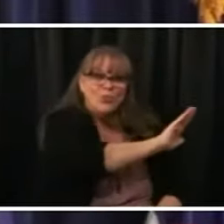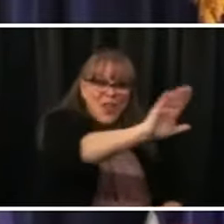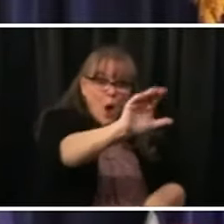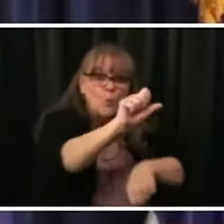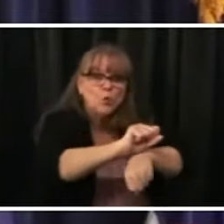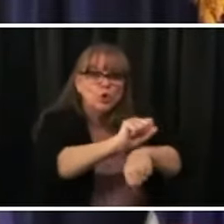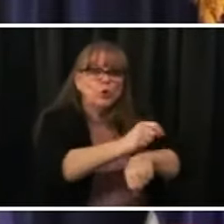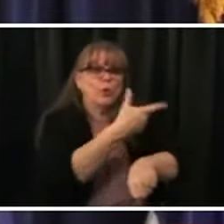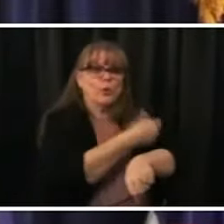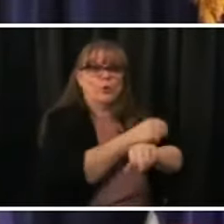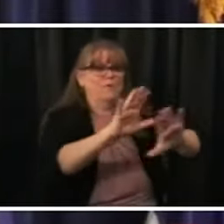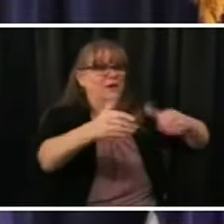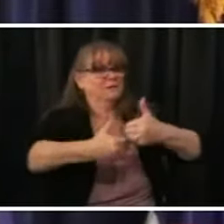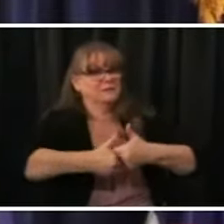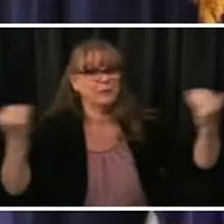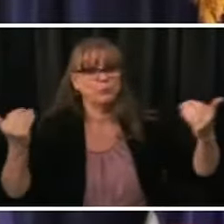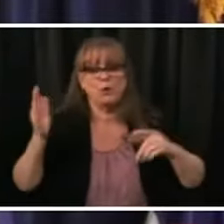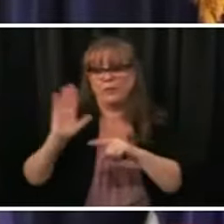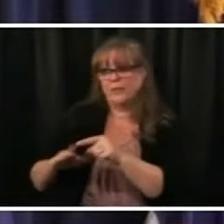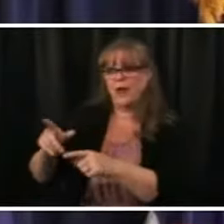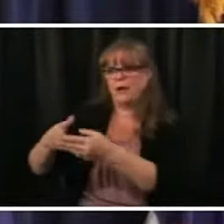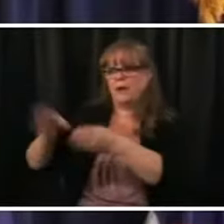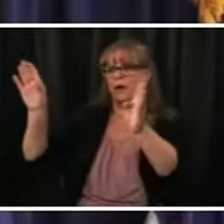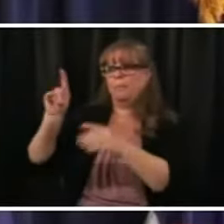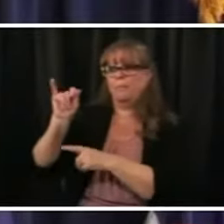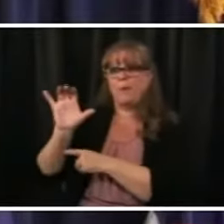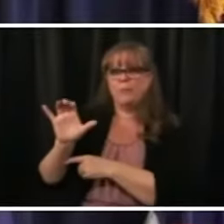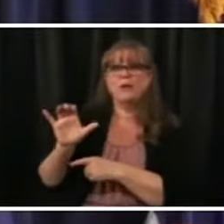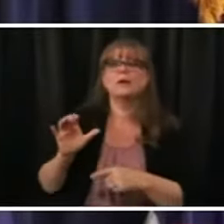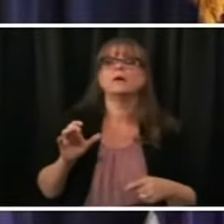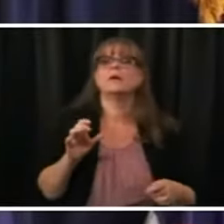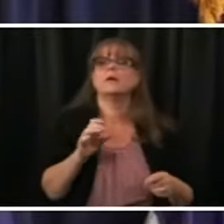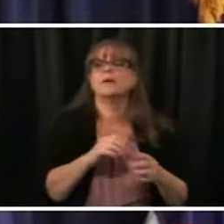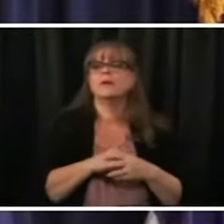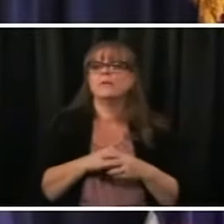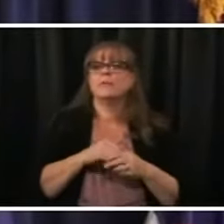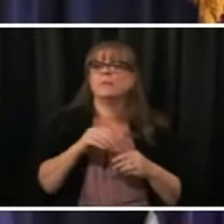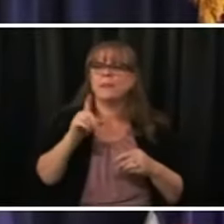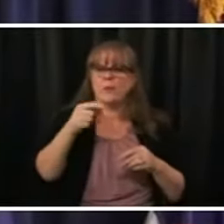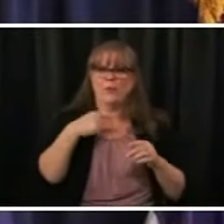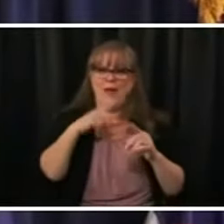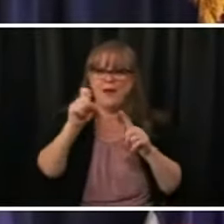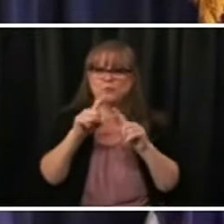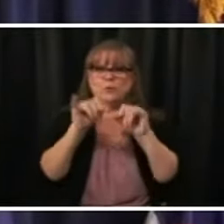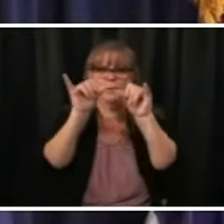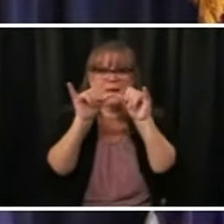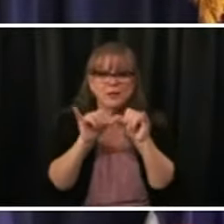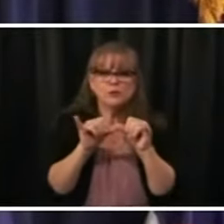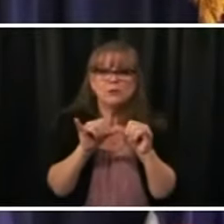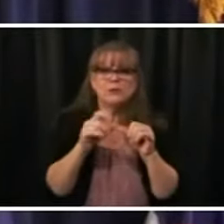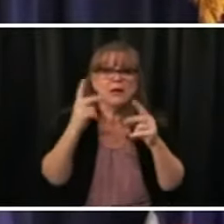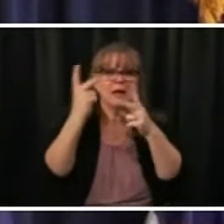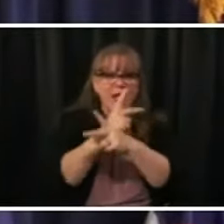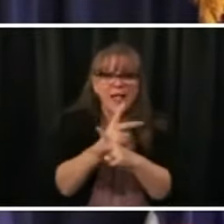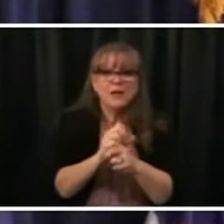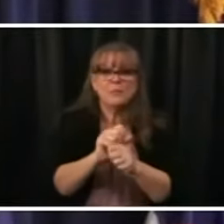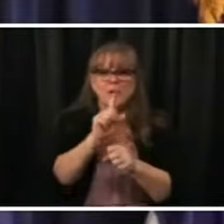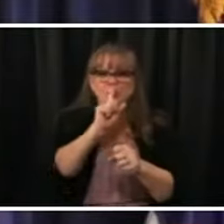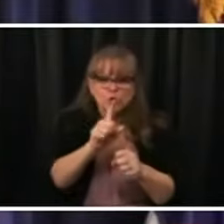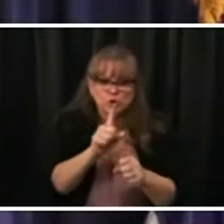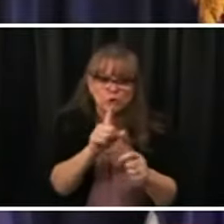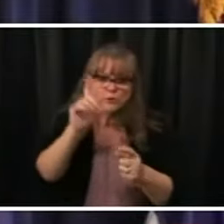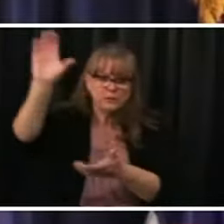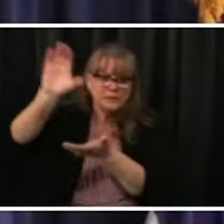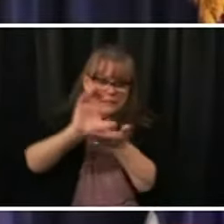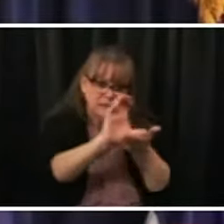employer. And yes, the quantity and the math is such that the 90 to 100,000 that want to receive it will have those vaccines and be able to do